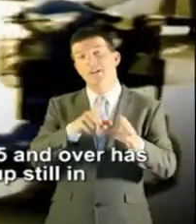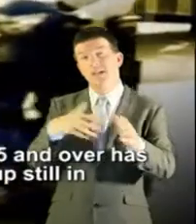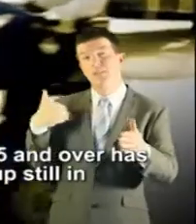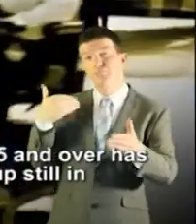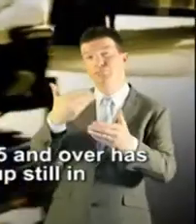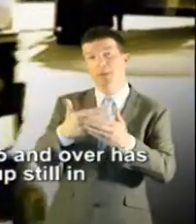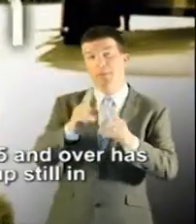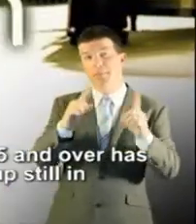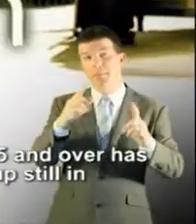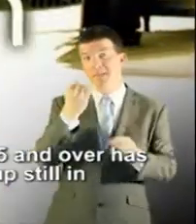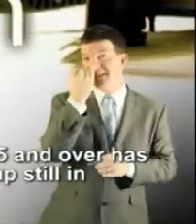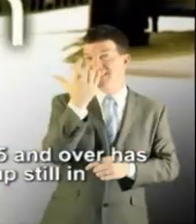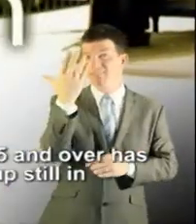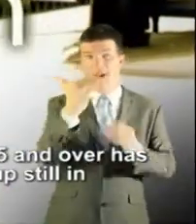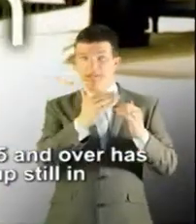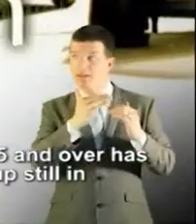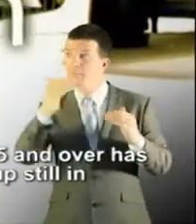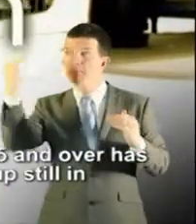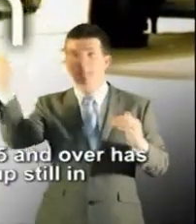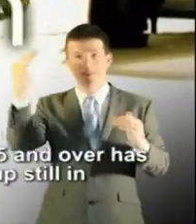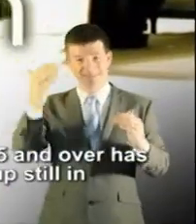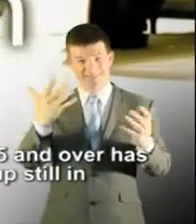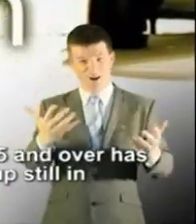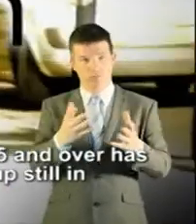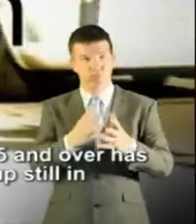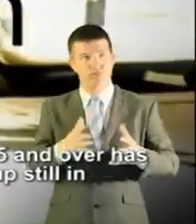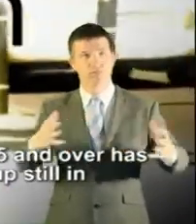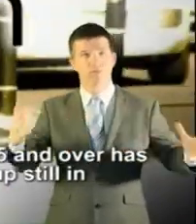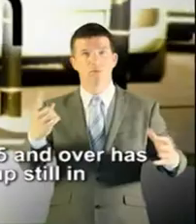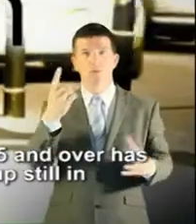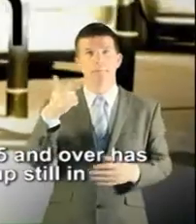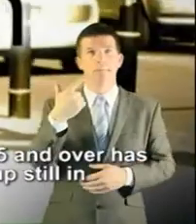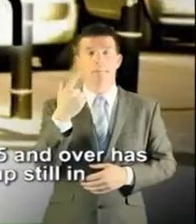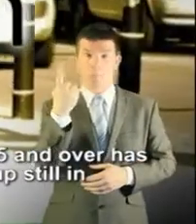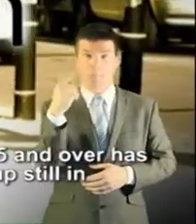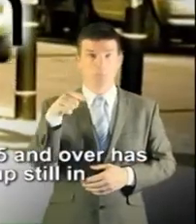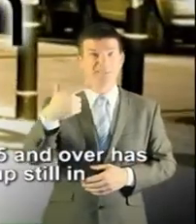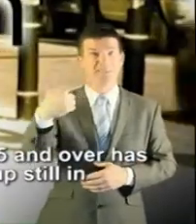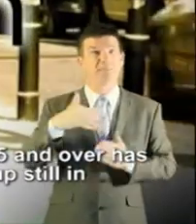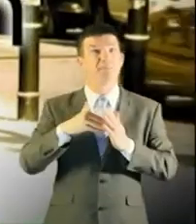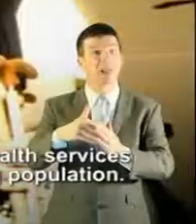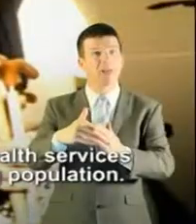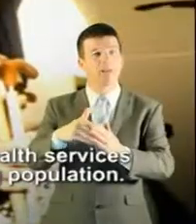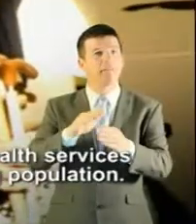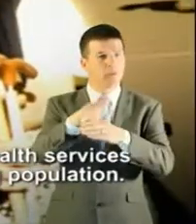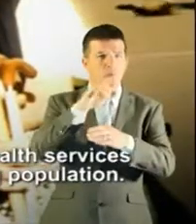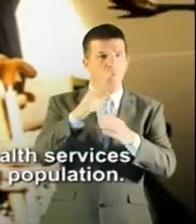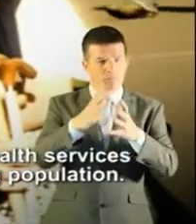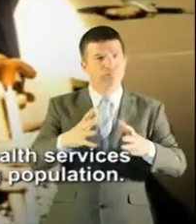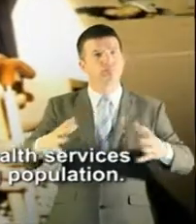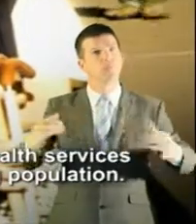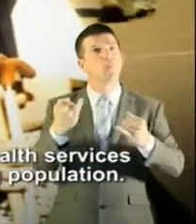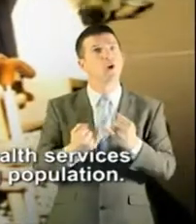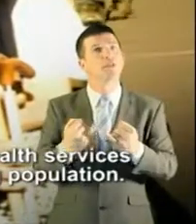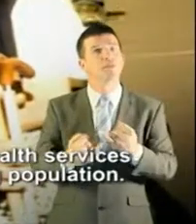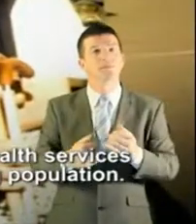and over has increased by 1.7 million. This figure is set to go up still further in the future. There is an increased pressure